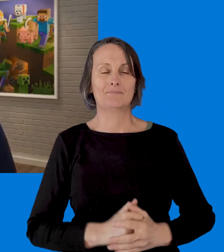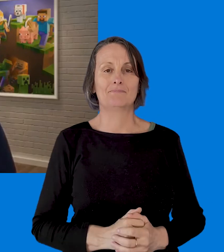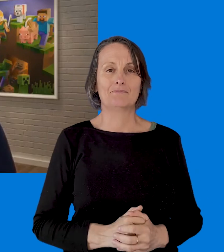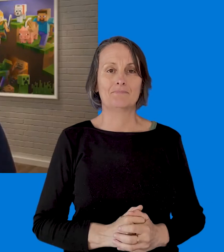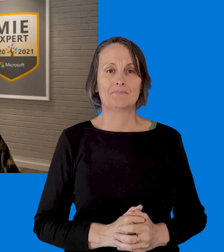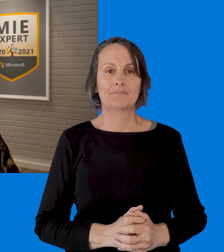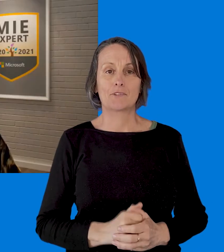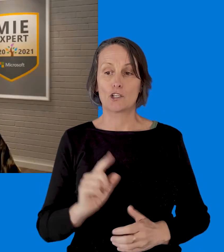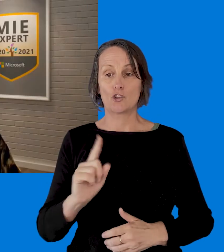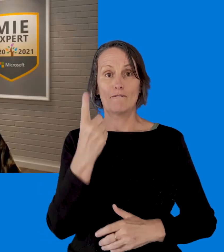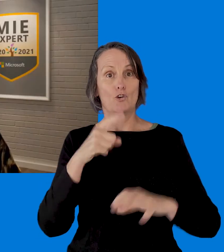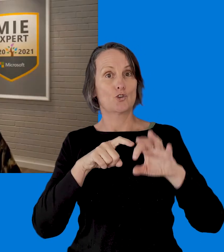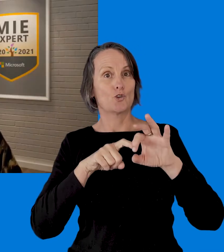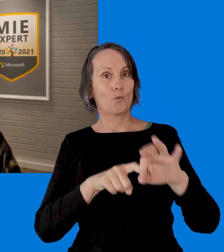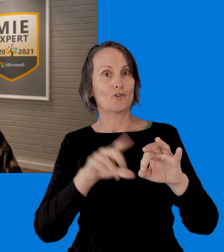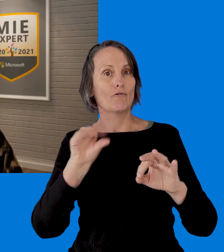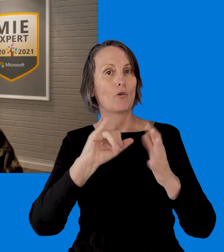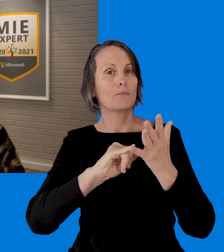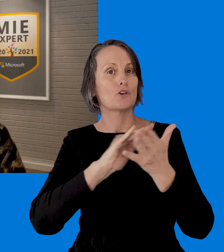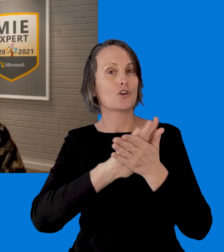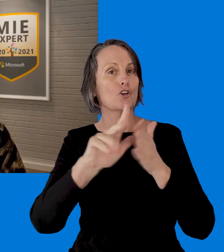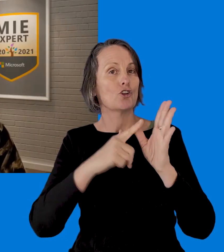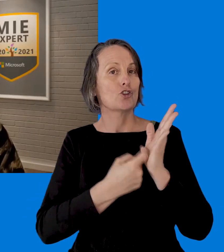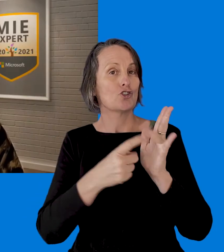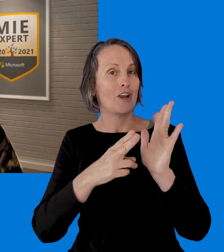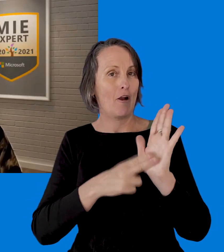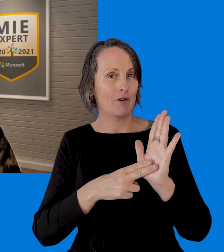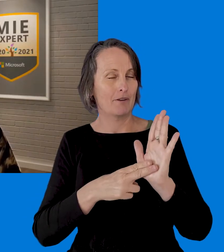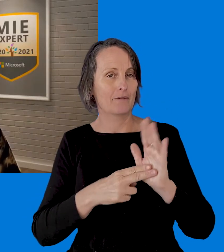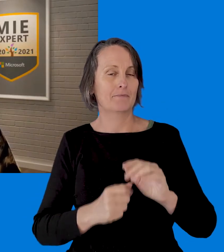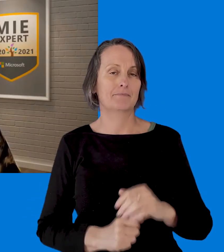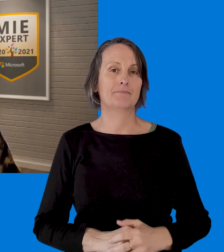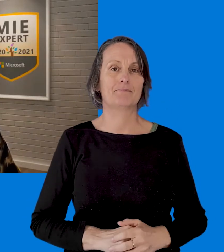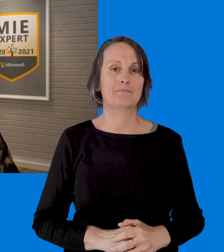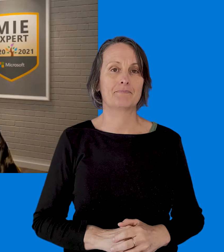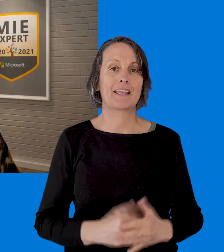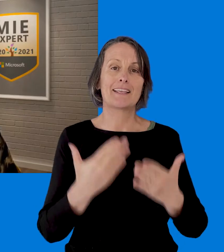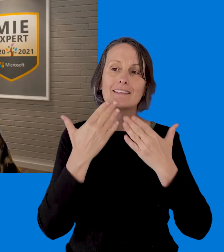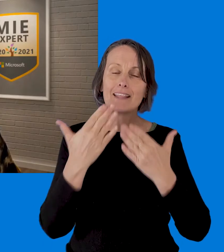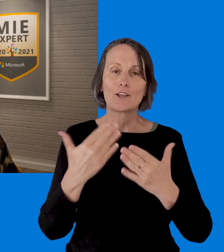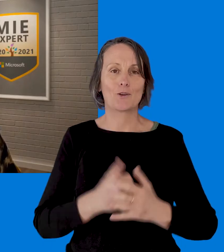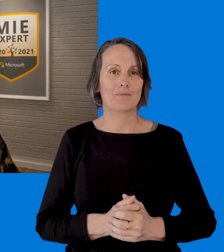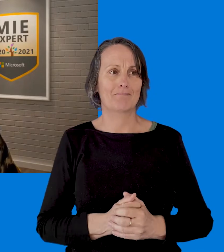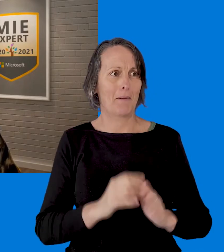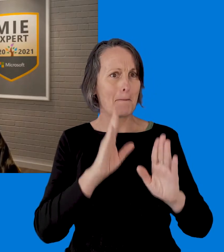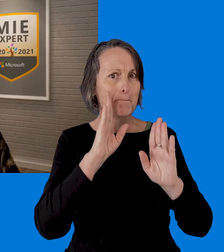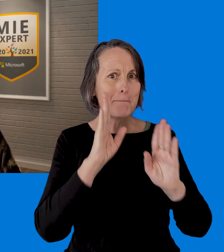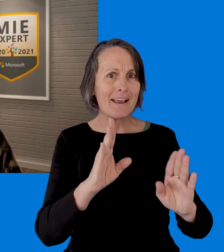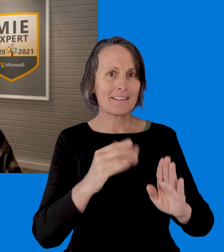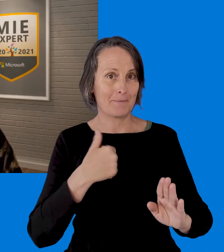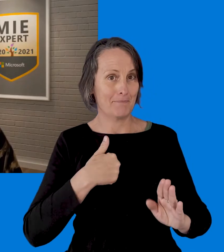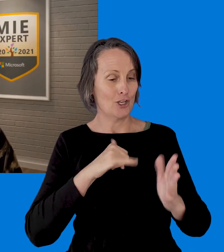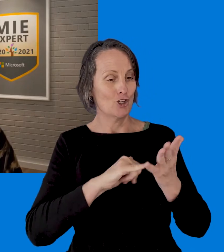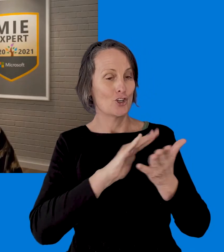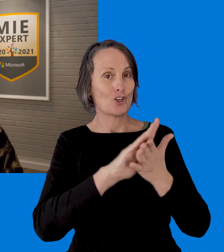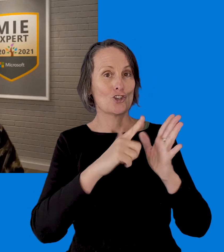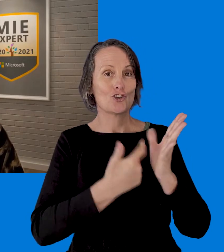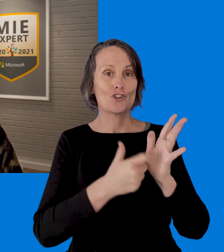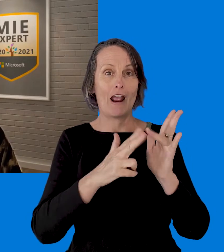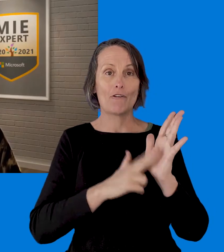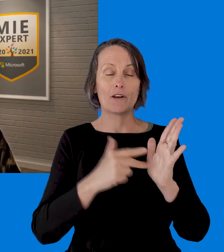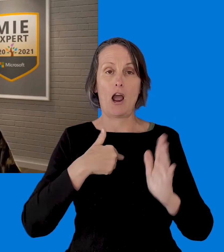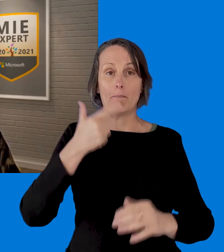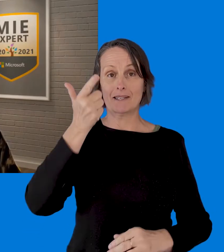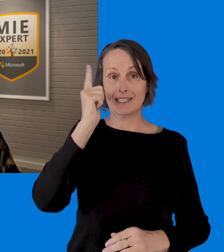Sharon. Thanks, Troy. Thanks, Will. That's amazing. I'm Sharon Lehman. I'm a teacher with TAFE and I teach